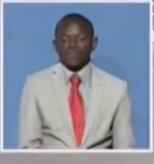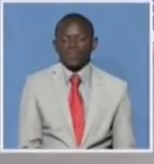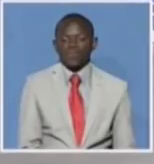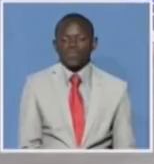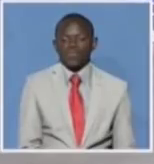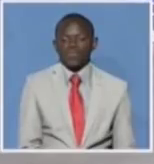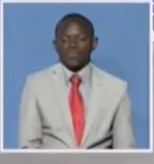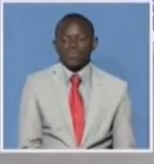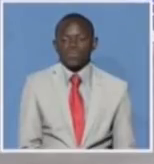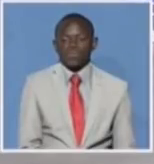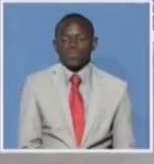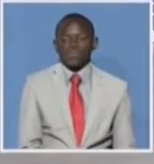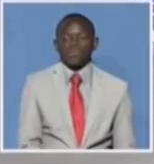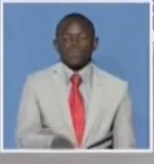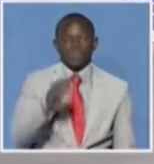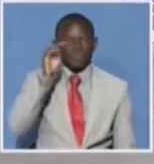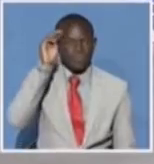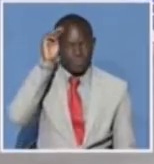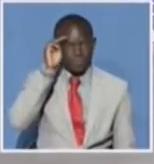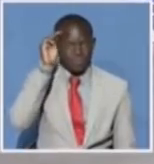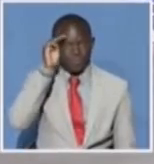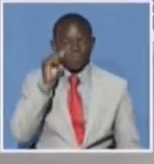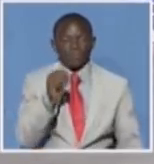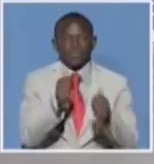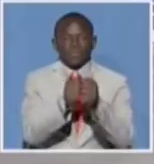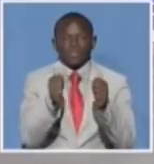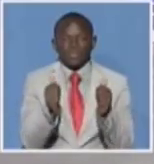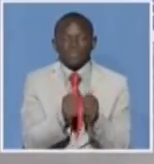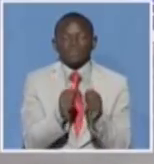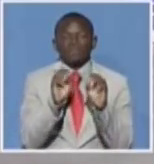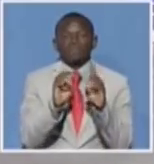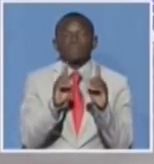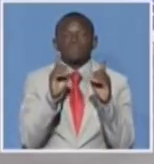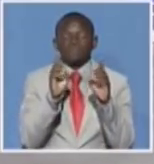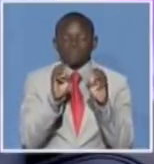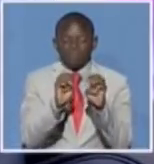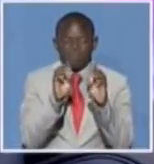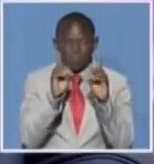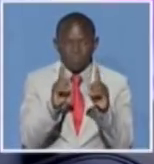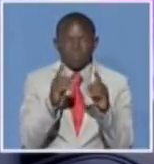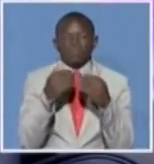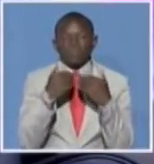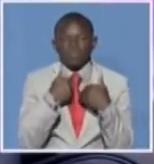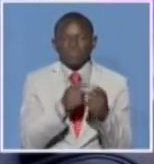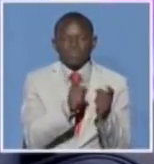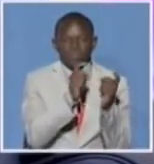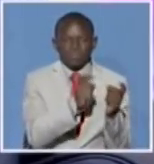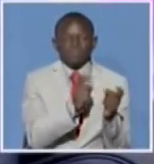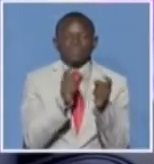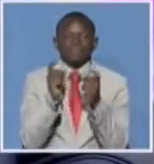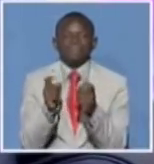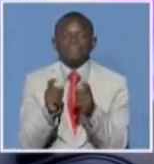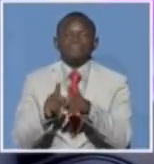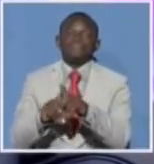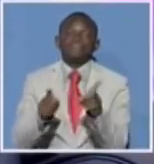in a number of areas. But what the citizens may wish to note